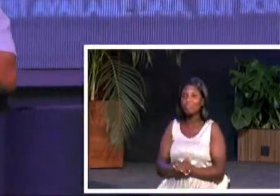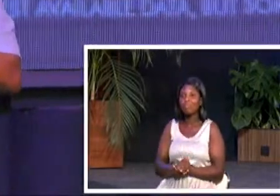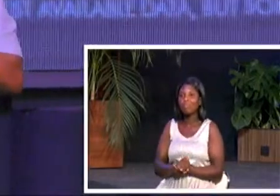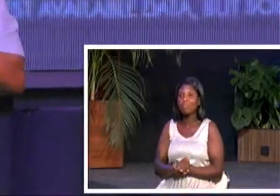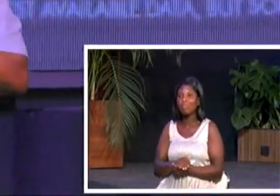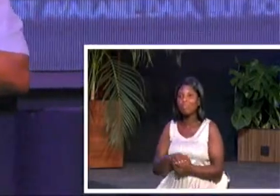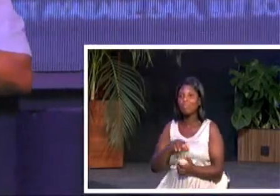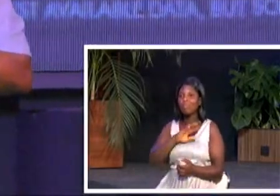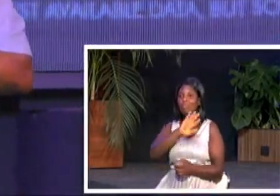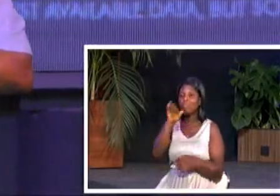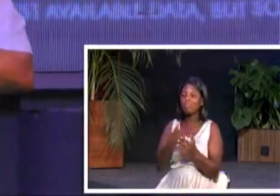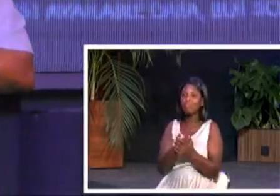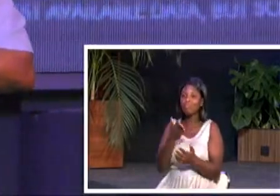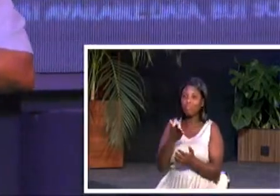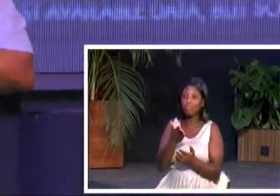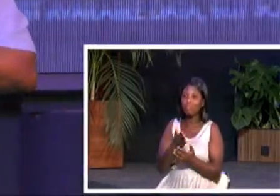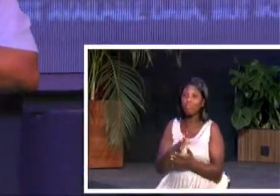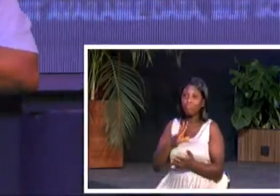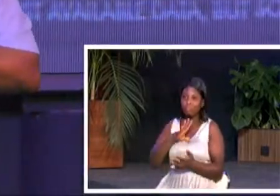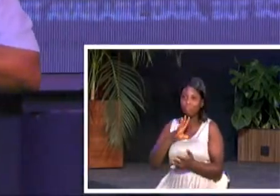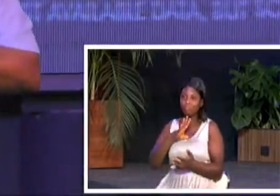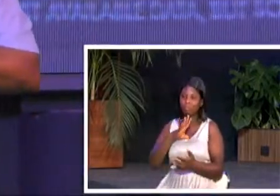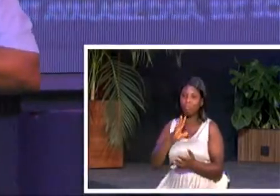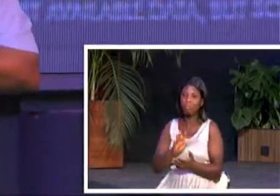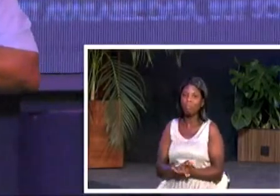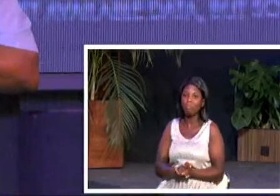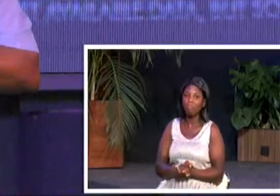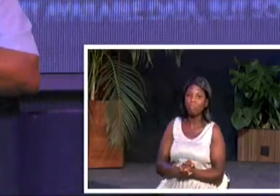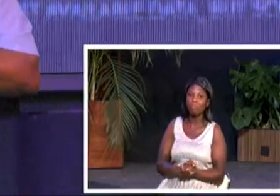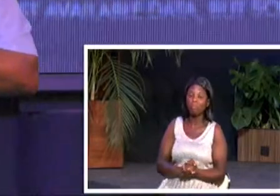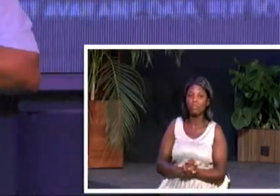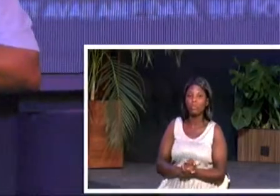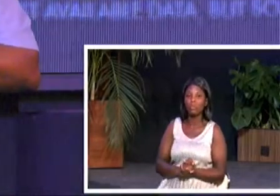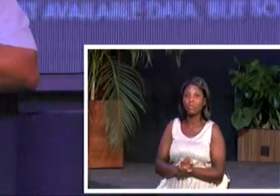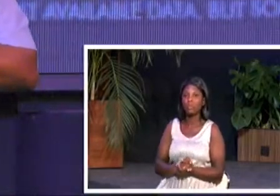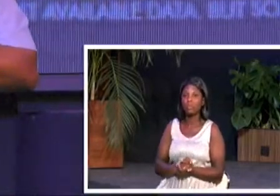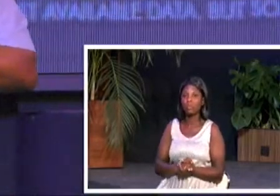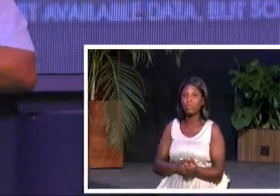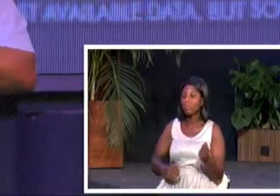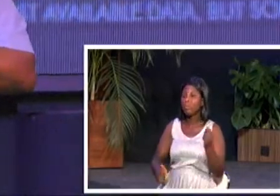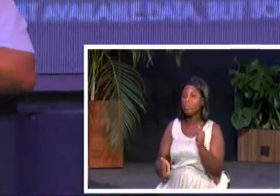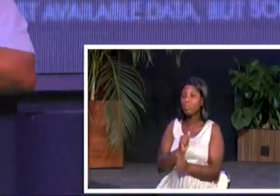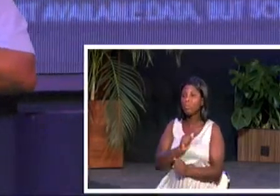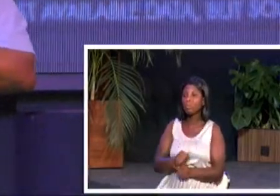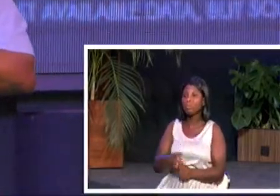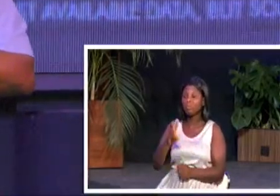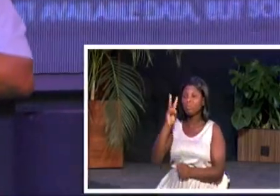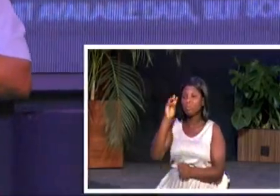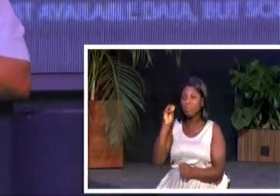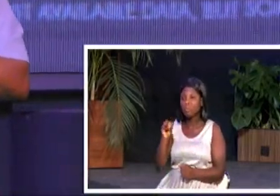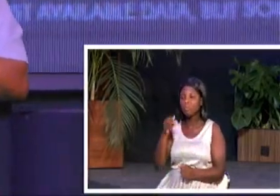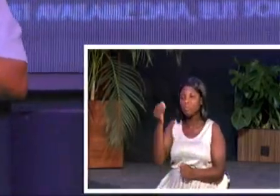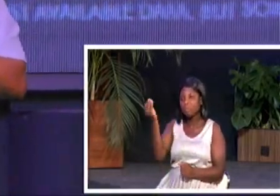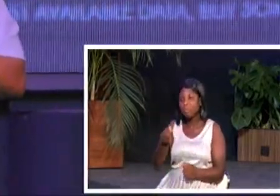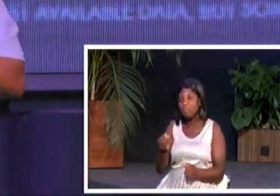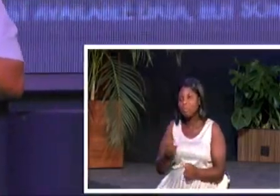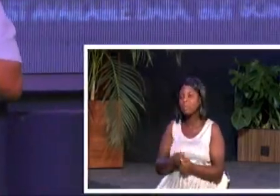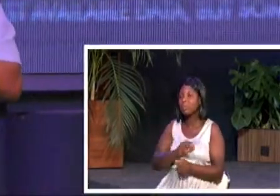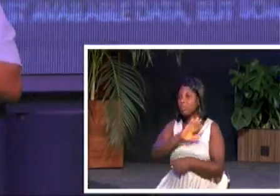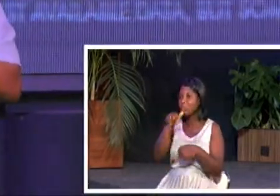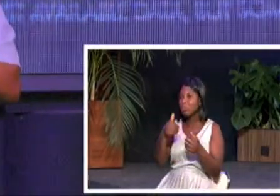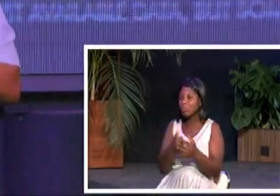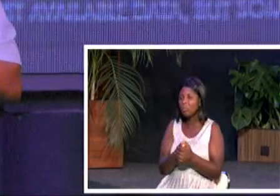the current data shows that almost 60% of the world's population are active on social